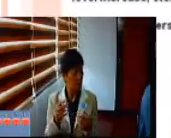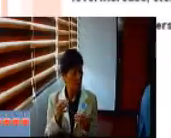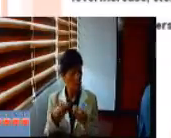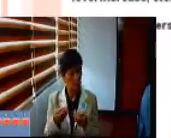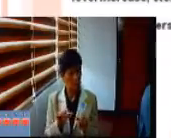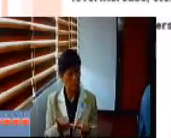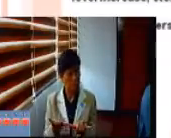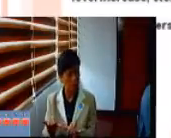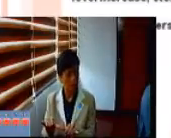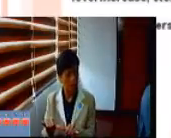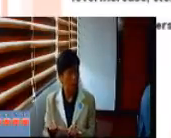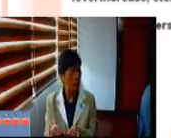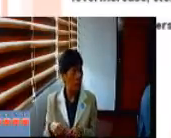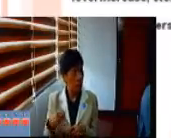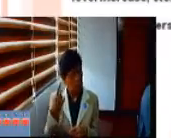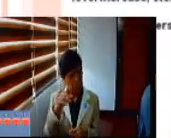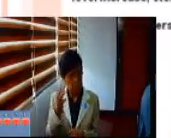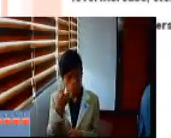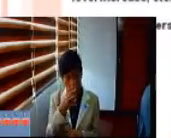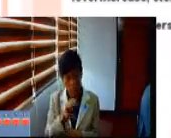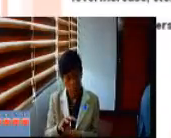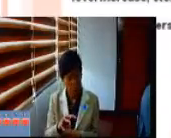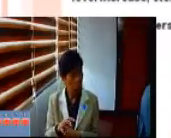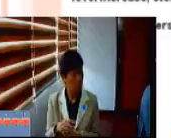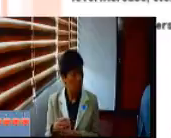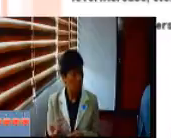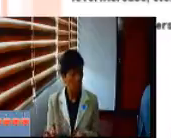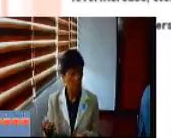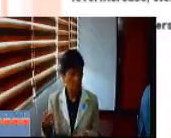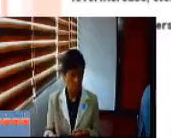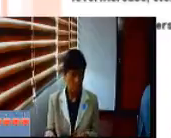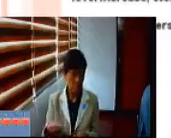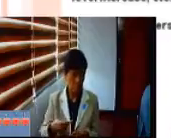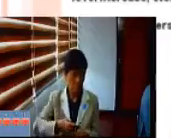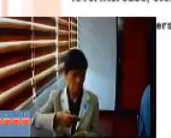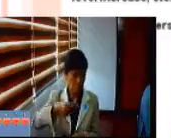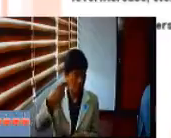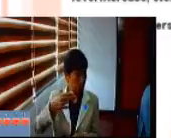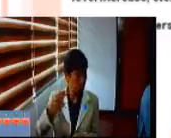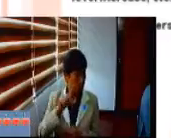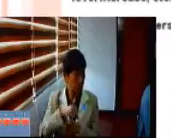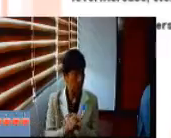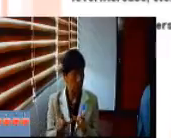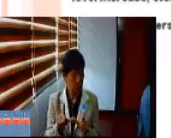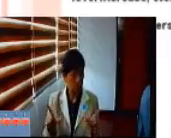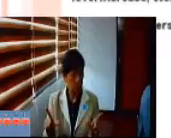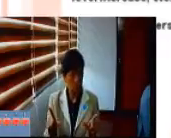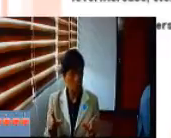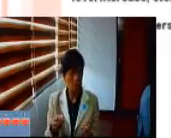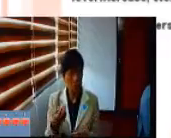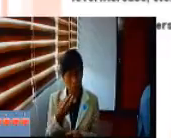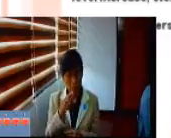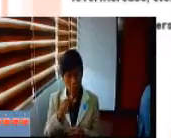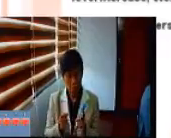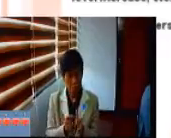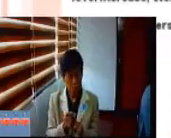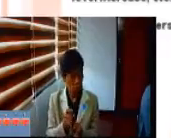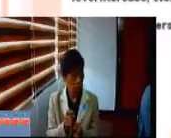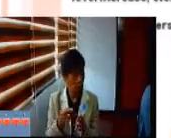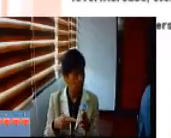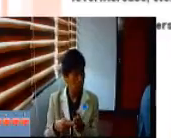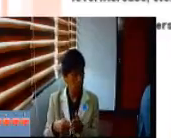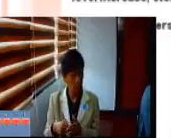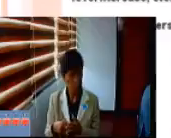The warming or increase in sea level rise or increase in sea surface temperature, you would require decades